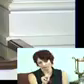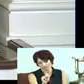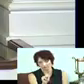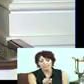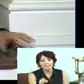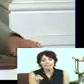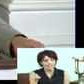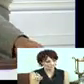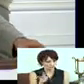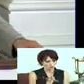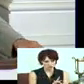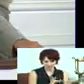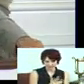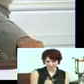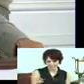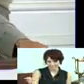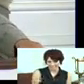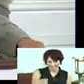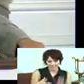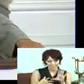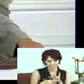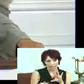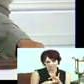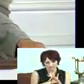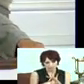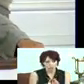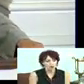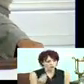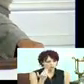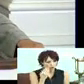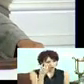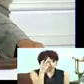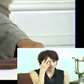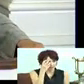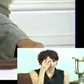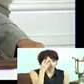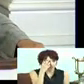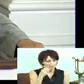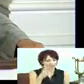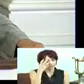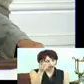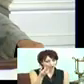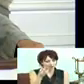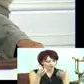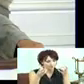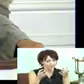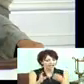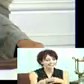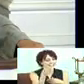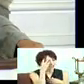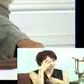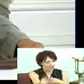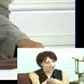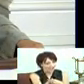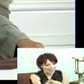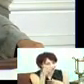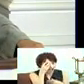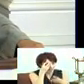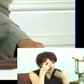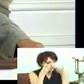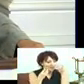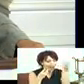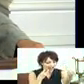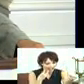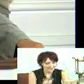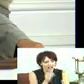says, "You have heard it said, an eye for an eye and a tooth for a tooth. But I say to you, do not resist